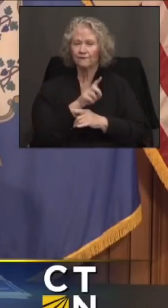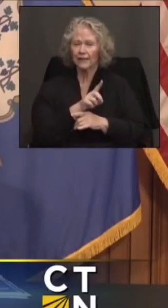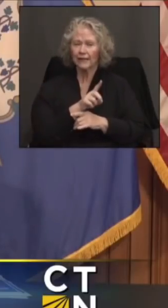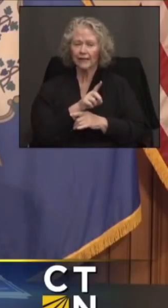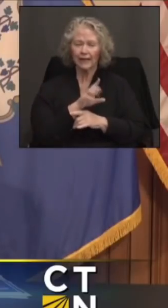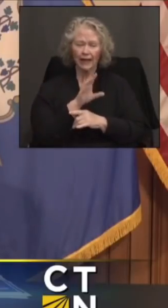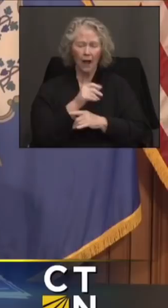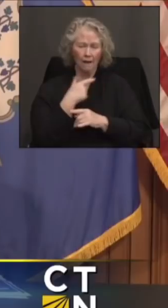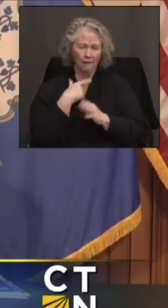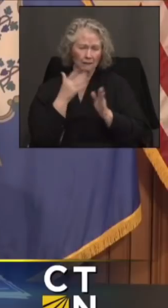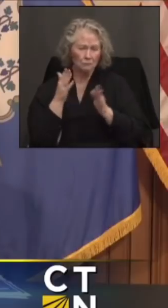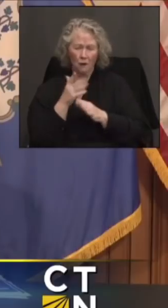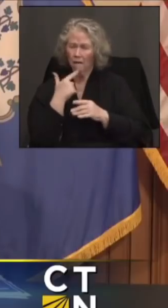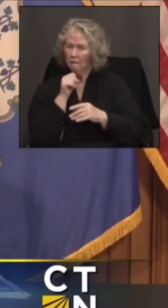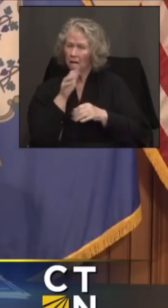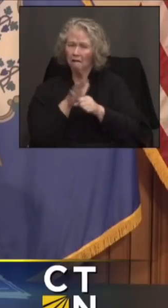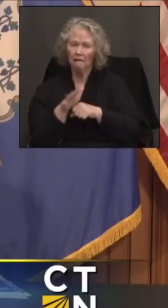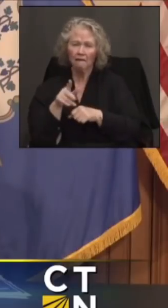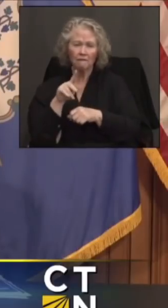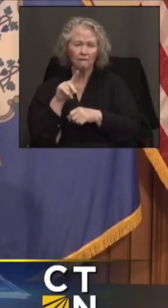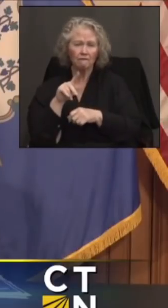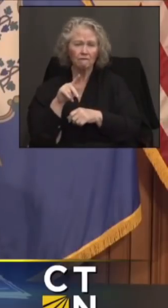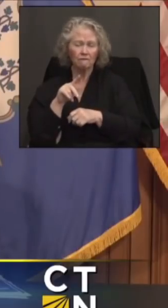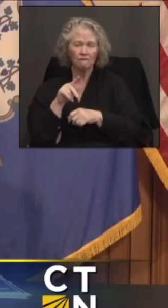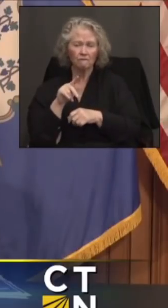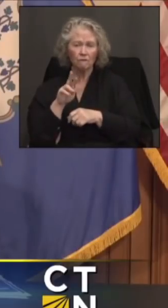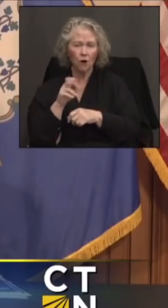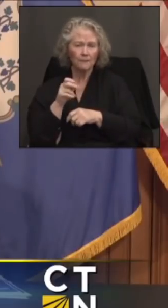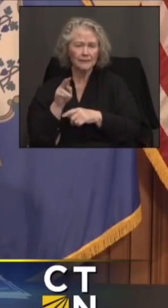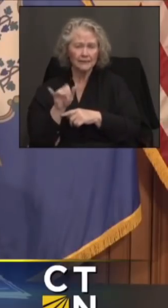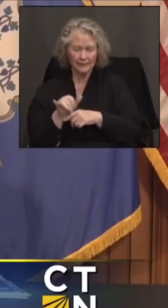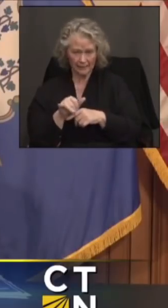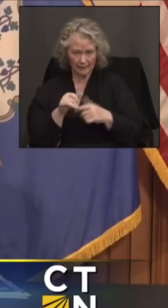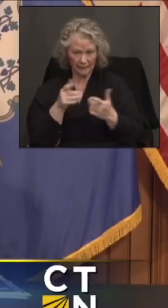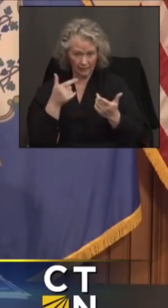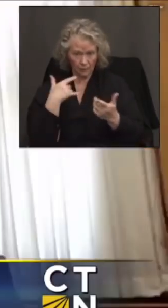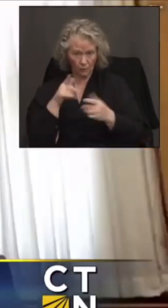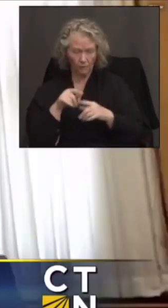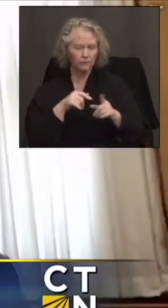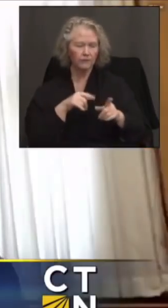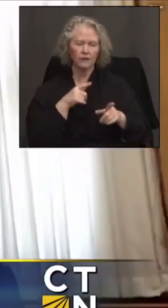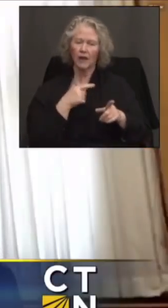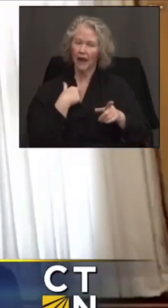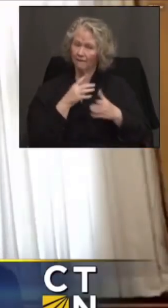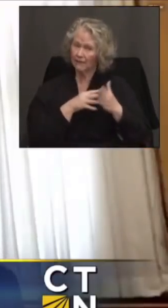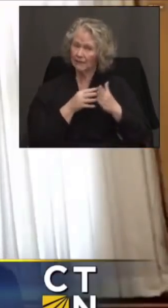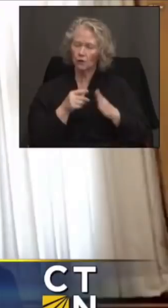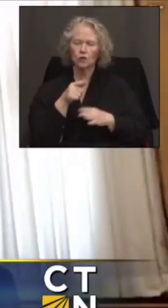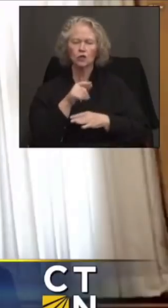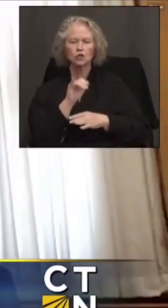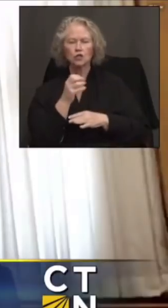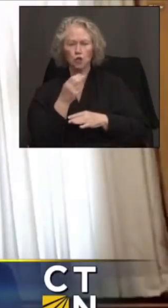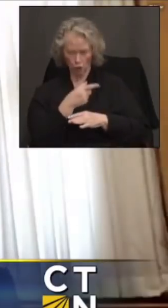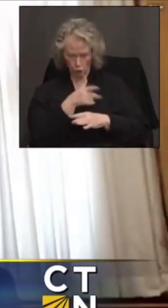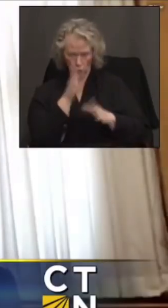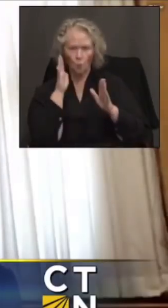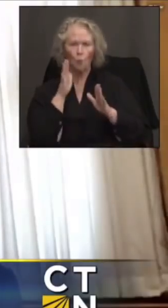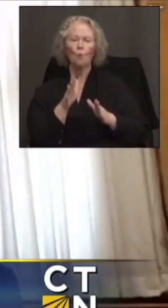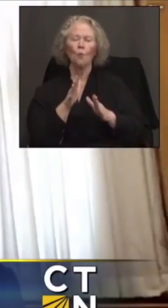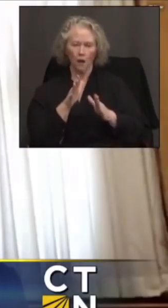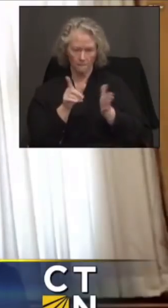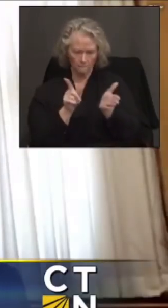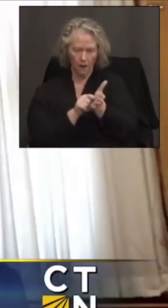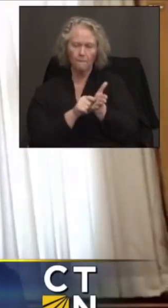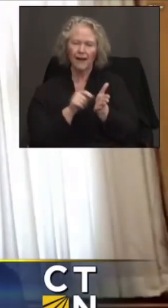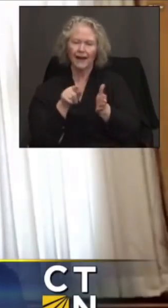take advantage of it. Where is that schedule, Josh? Yeah, it'll be published town by town with in conjunction with the